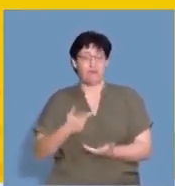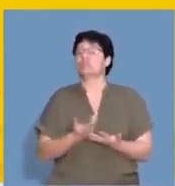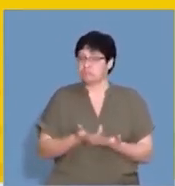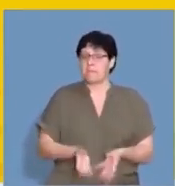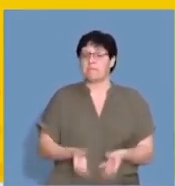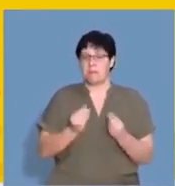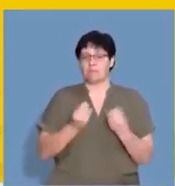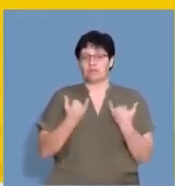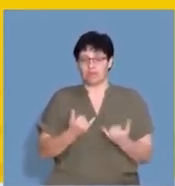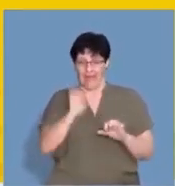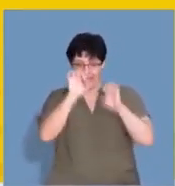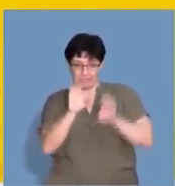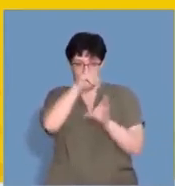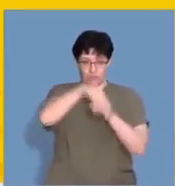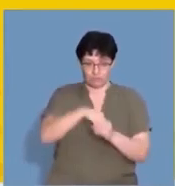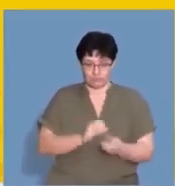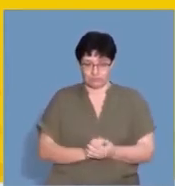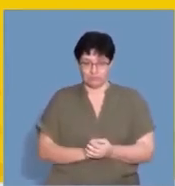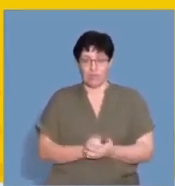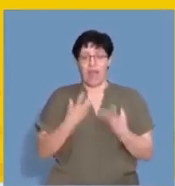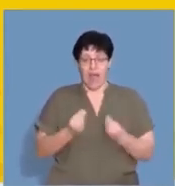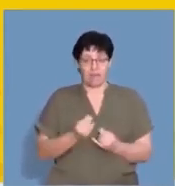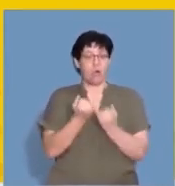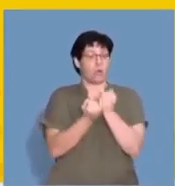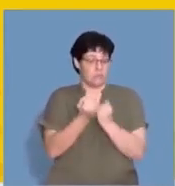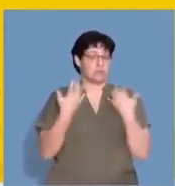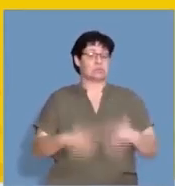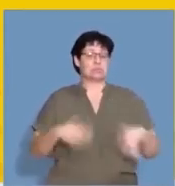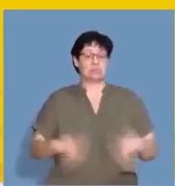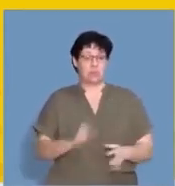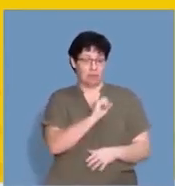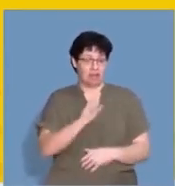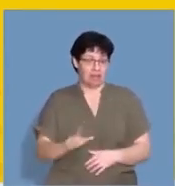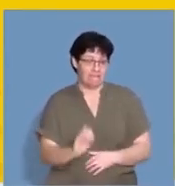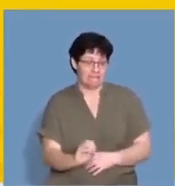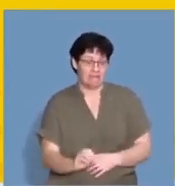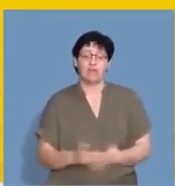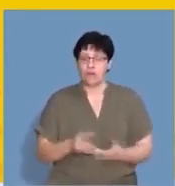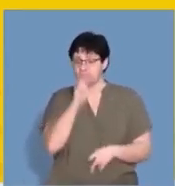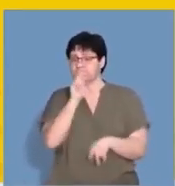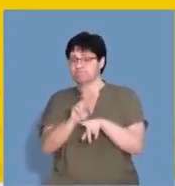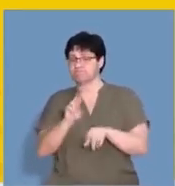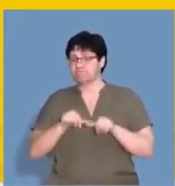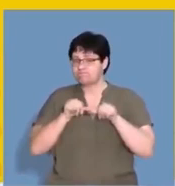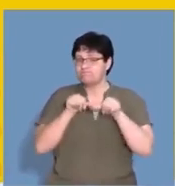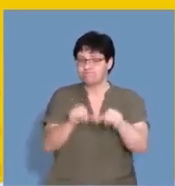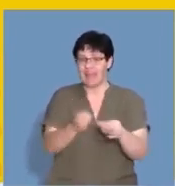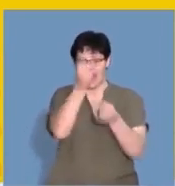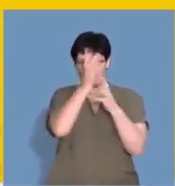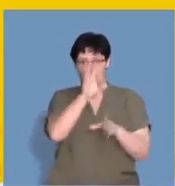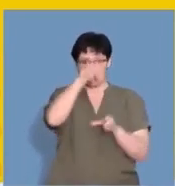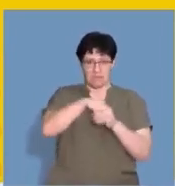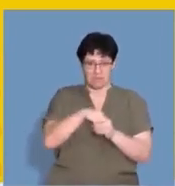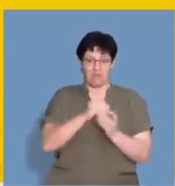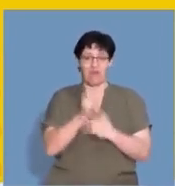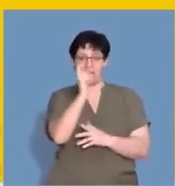to take part in today's assessment. We've got a cool competition going on for you guys, so please stay tuned to get all of those details